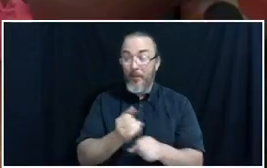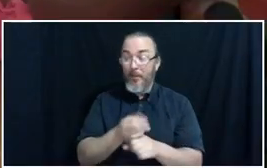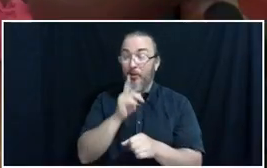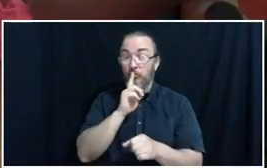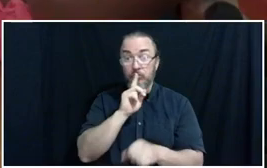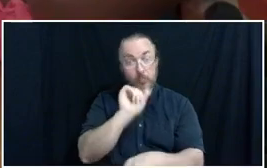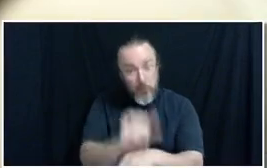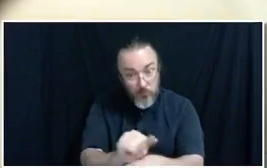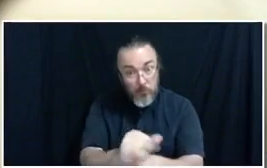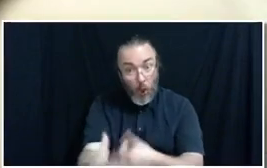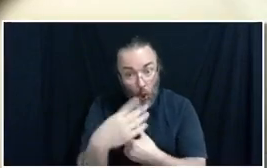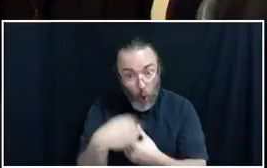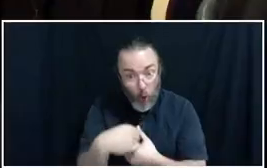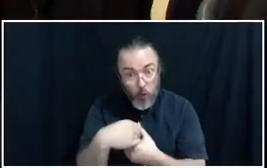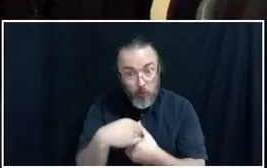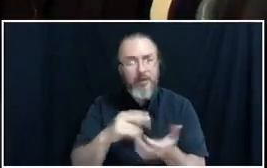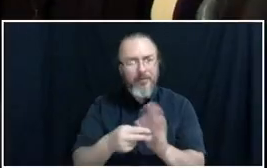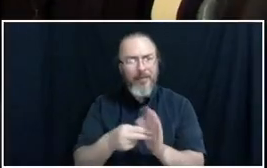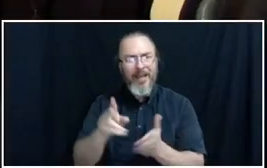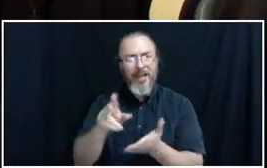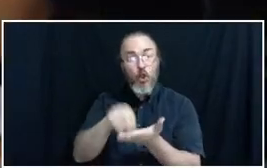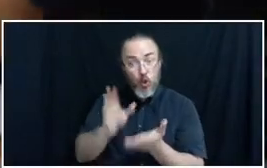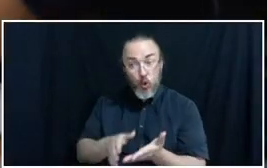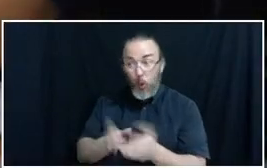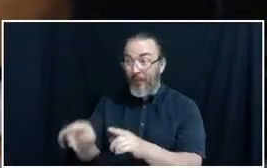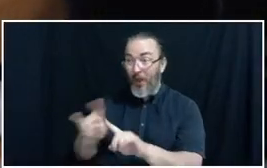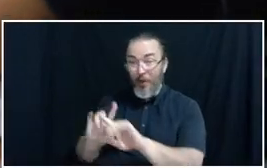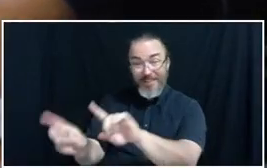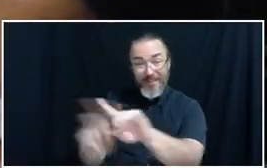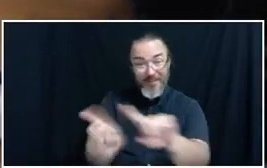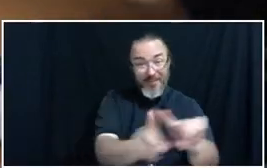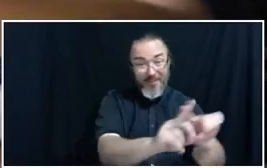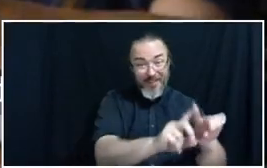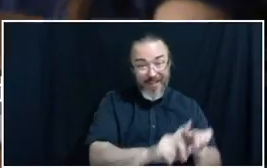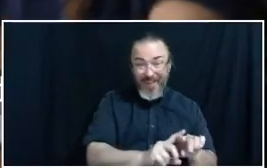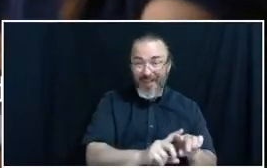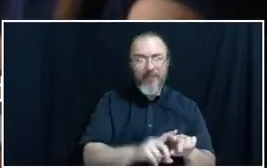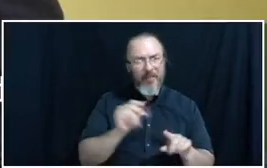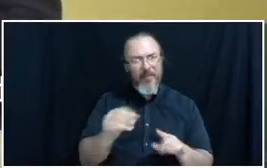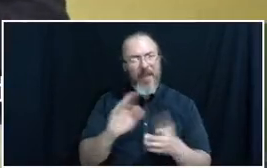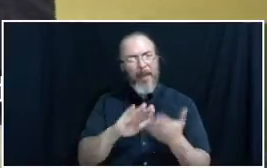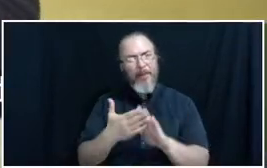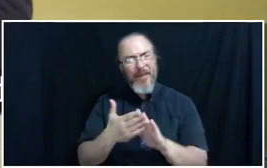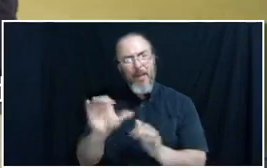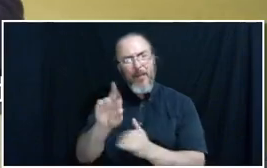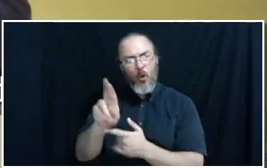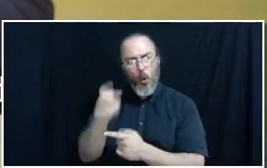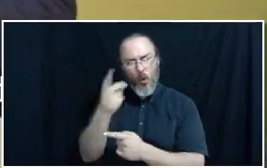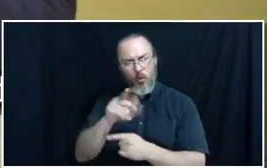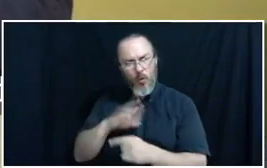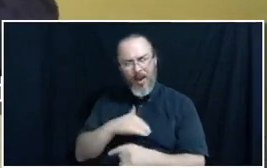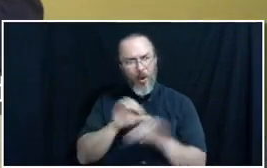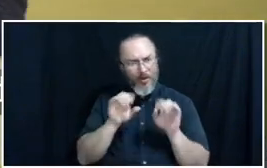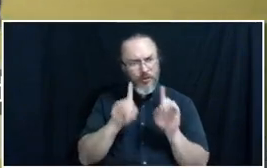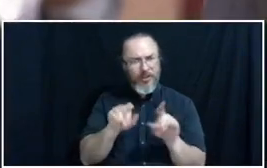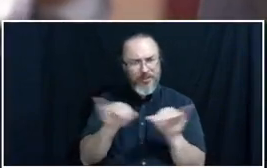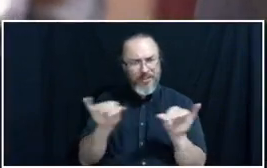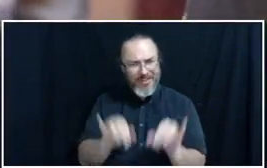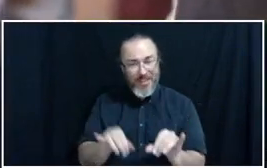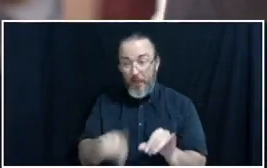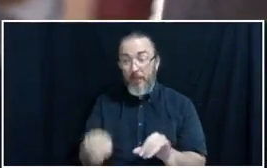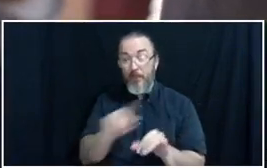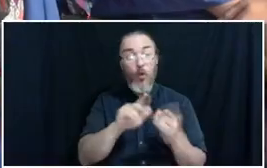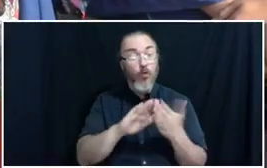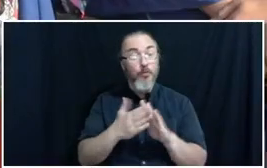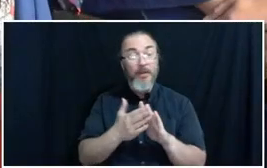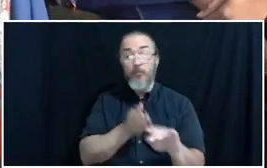need to place students' differences at the core of our education systems, understanding them as strengths to be celebrated, not